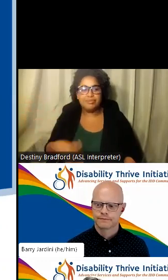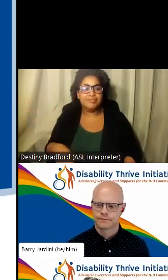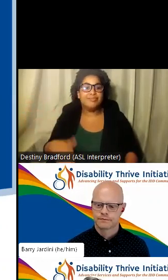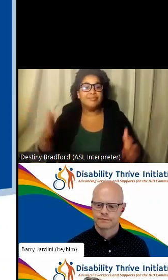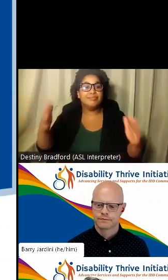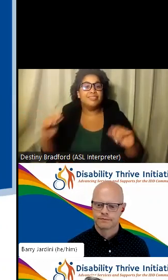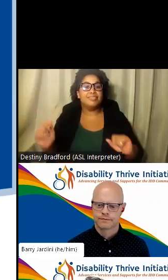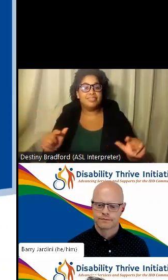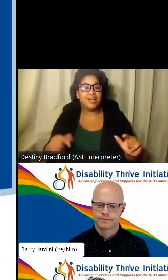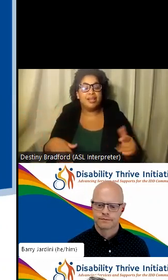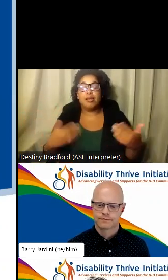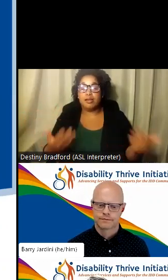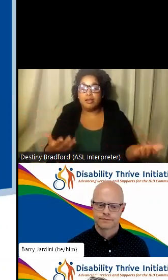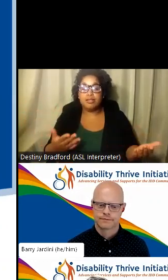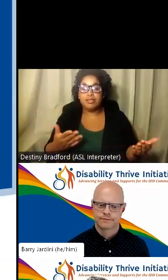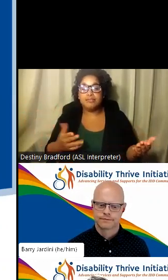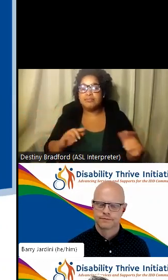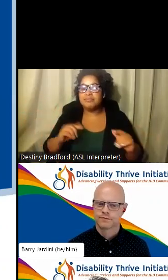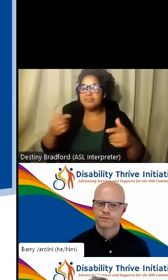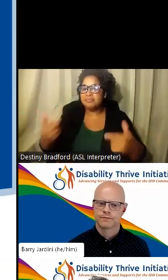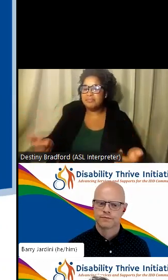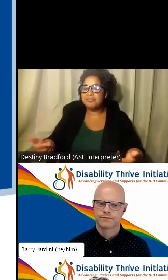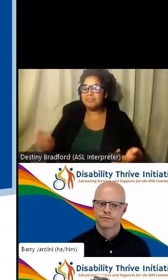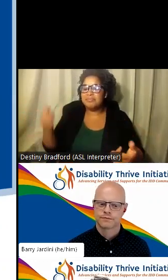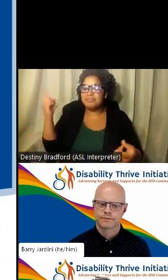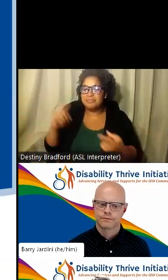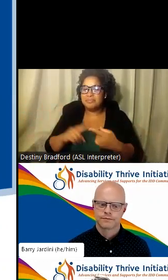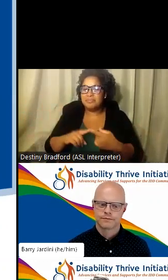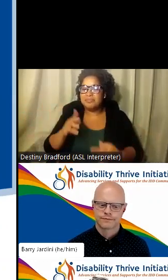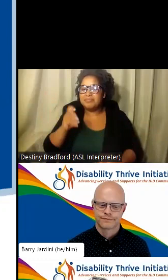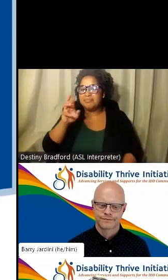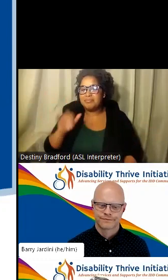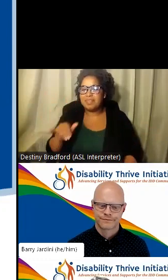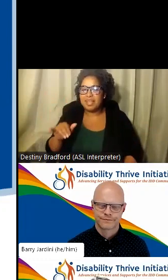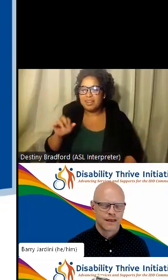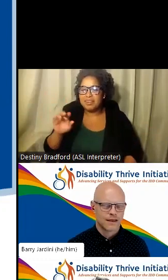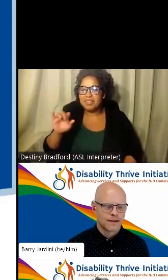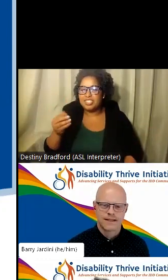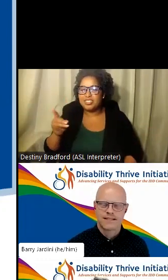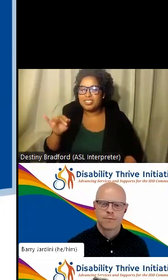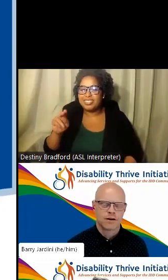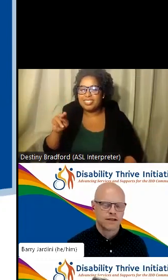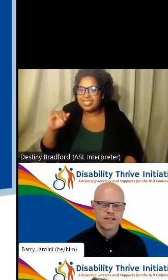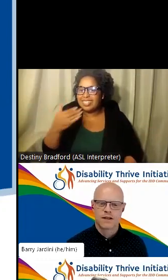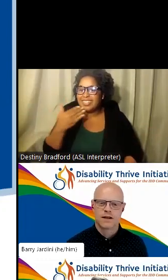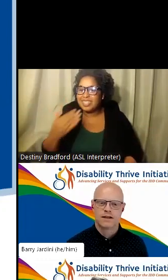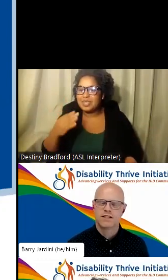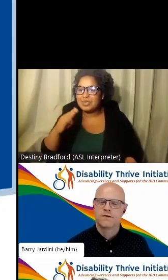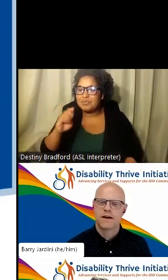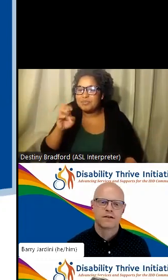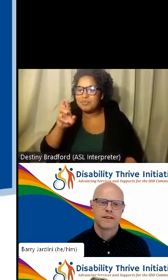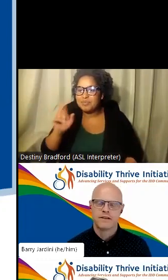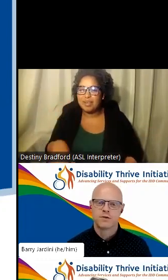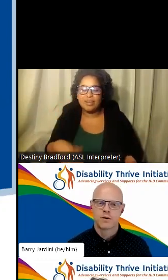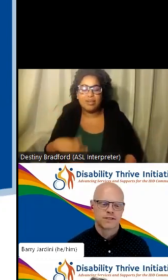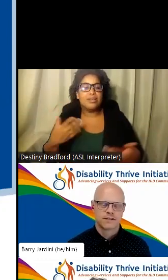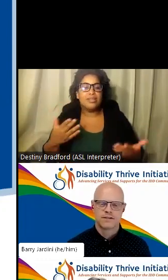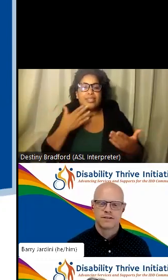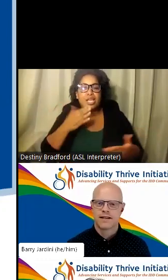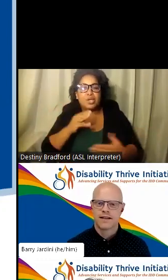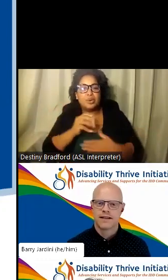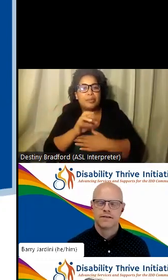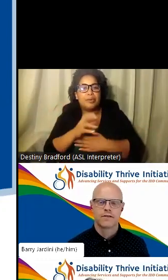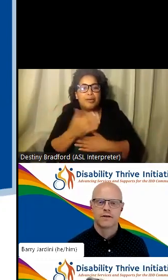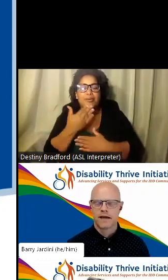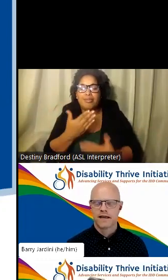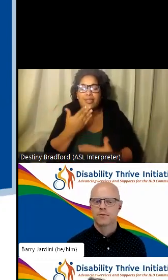I'd like to go ahead and turn it back over to Barry Giardini. Thank you, Barry. Thanks, Amber. Just a final thank you to our